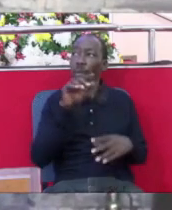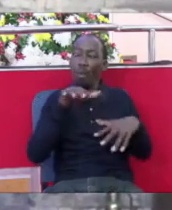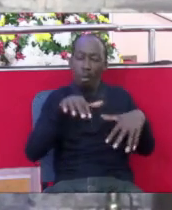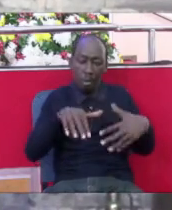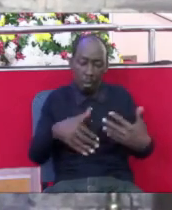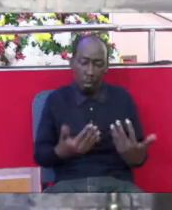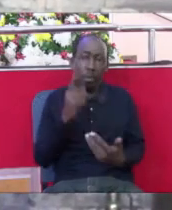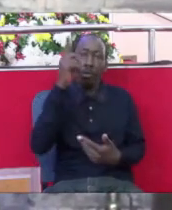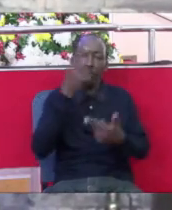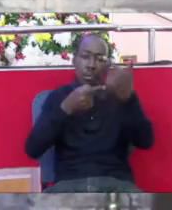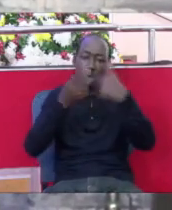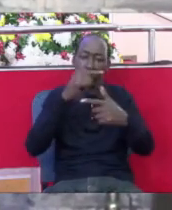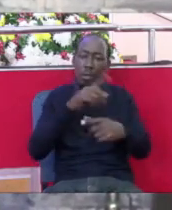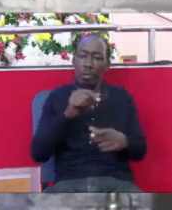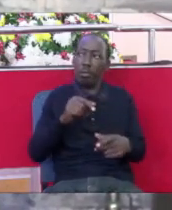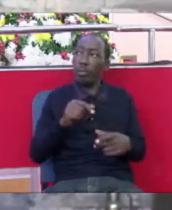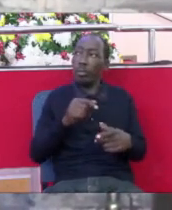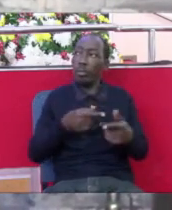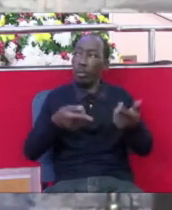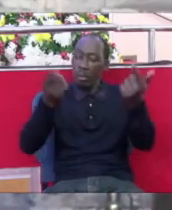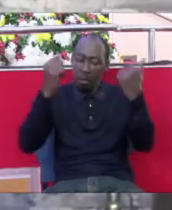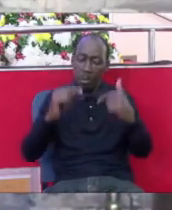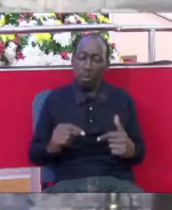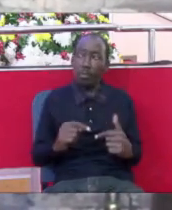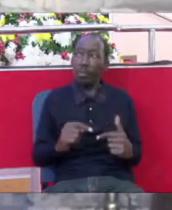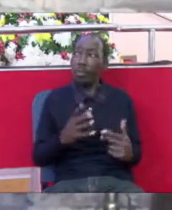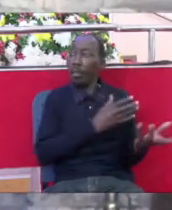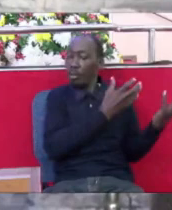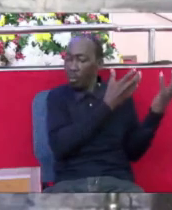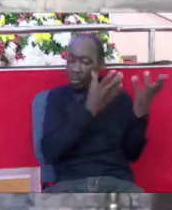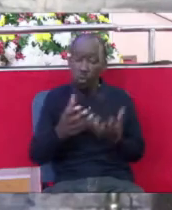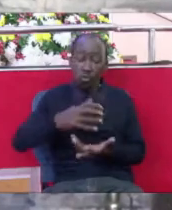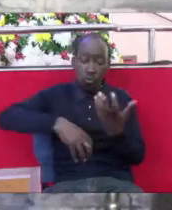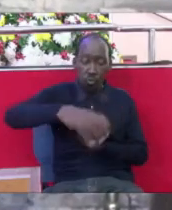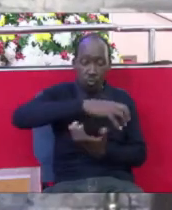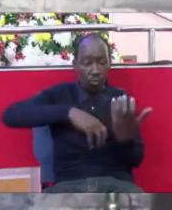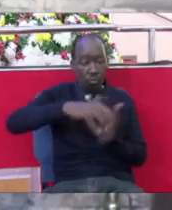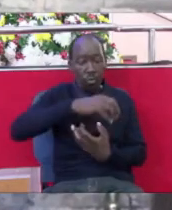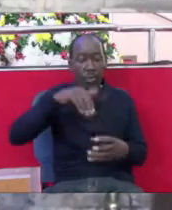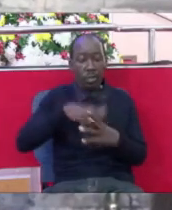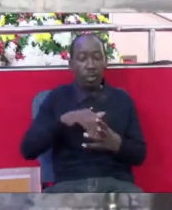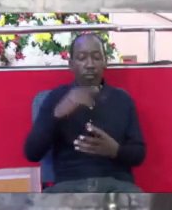how he came and thundered and brought confusion in the camp of